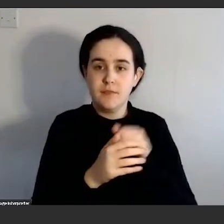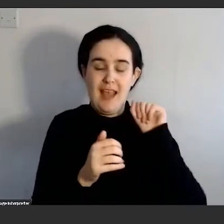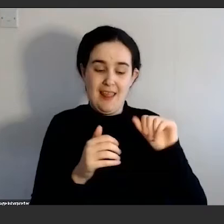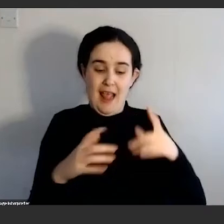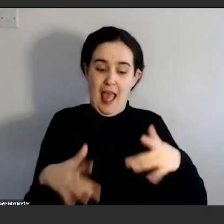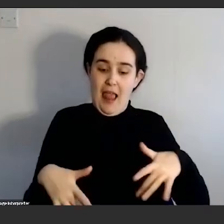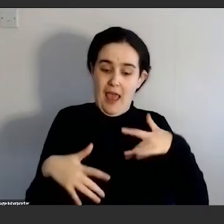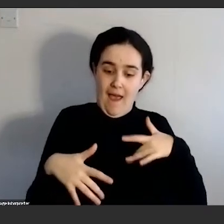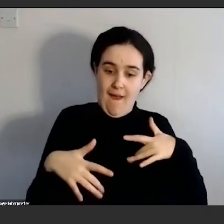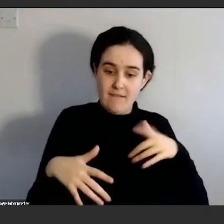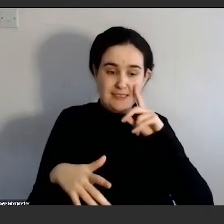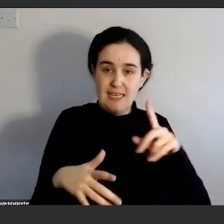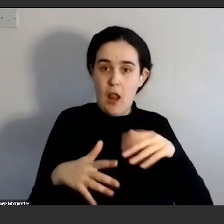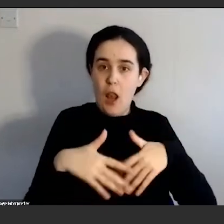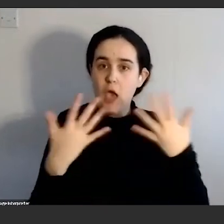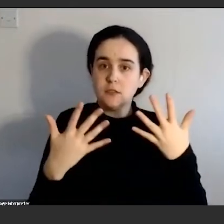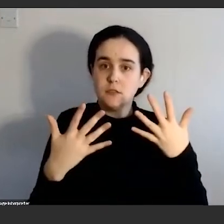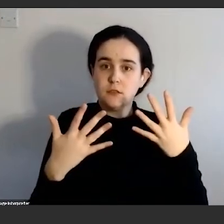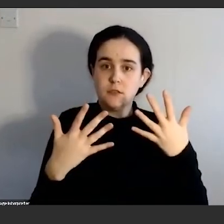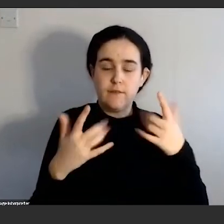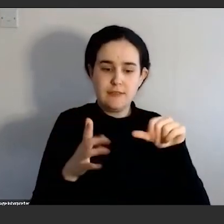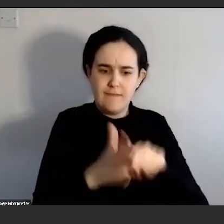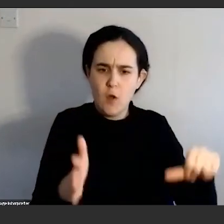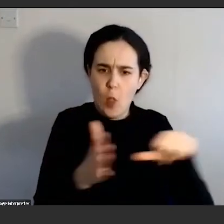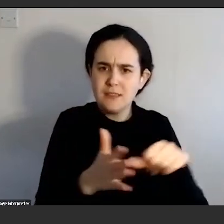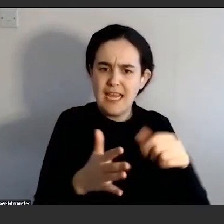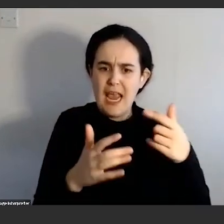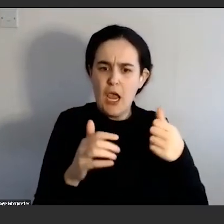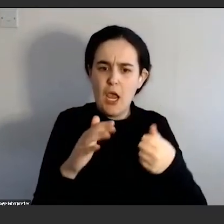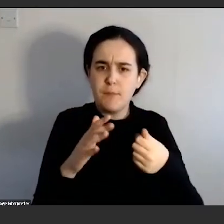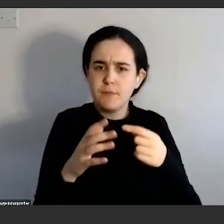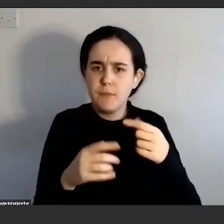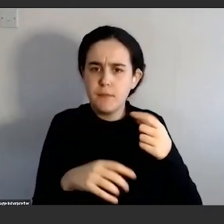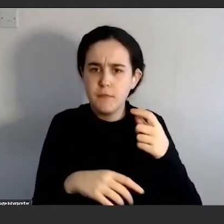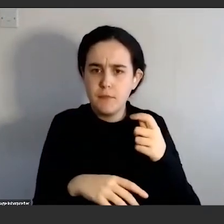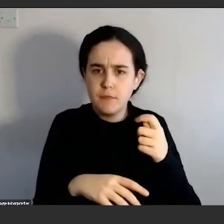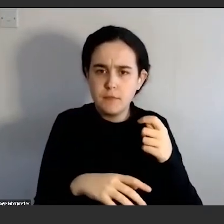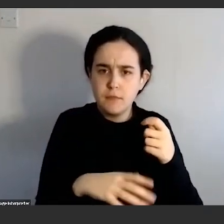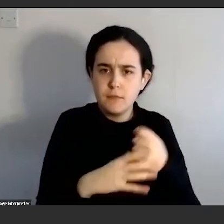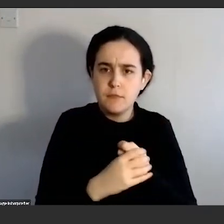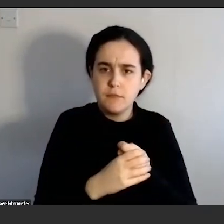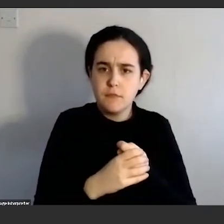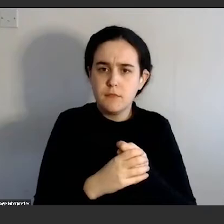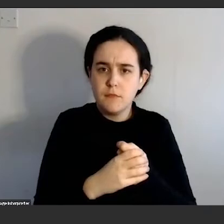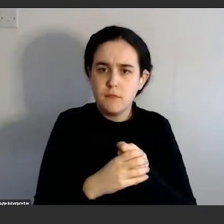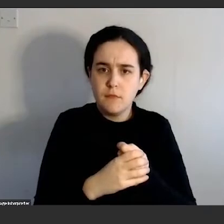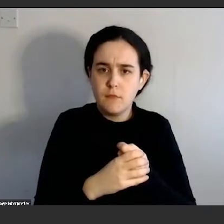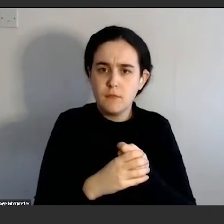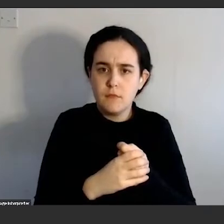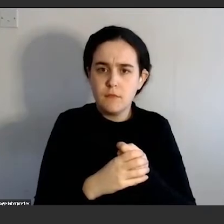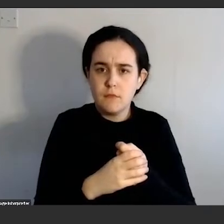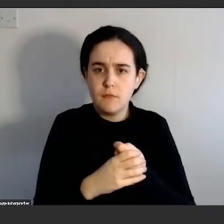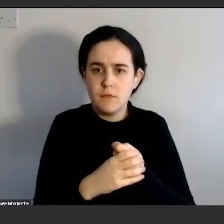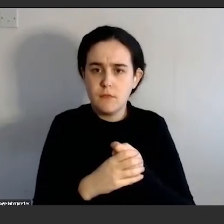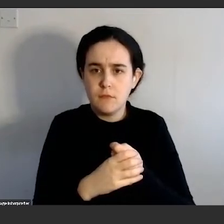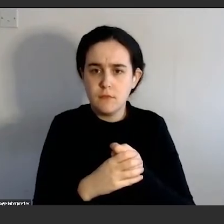we don't access that, and most of healthcare personnel are not trained in sign